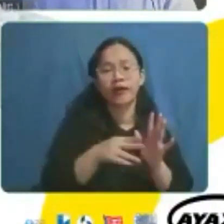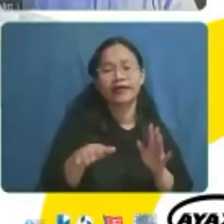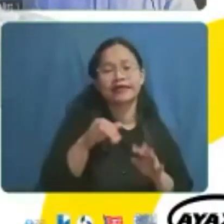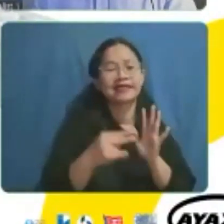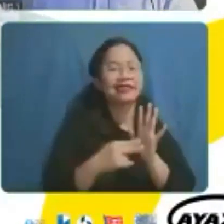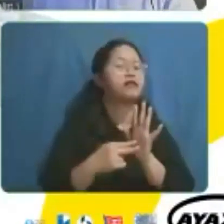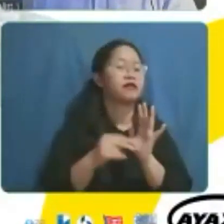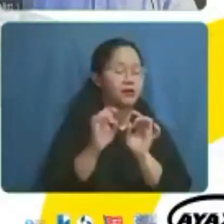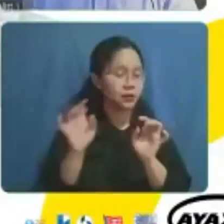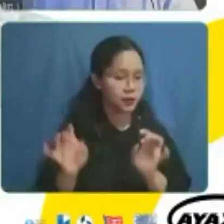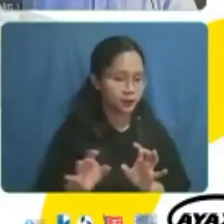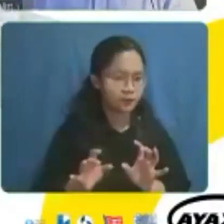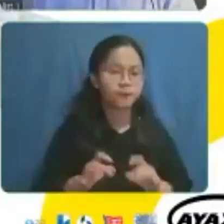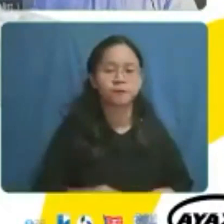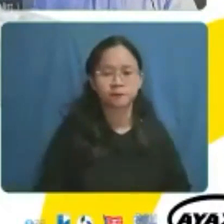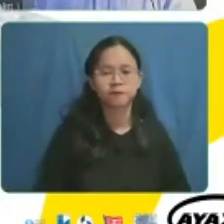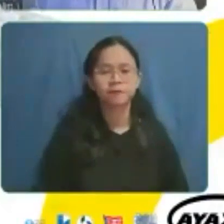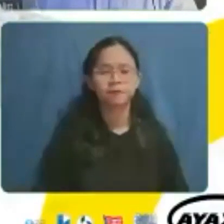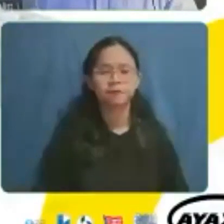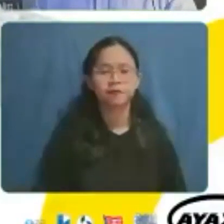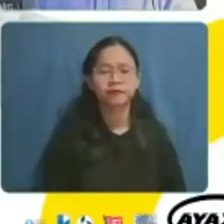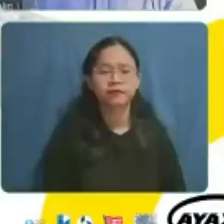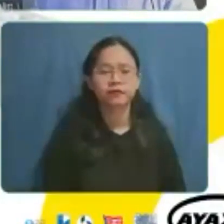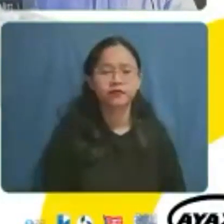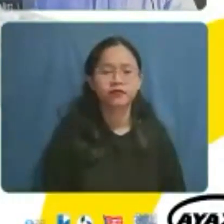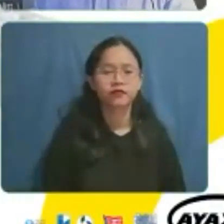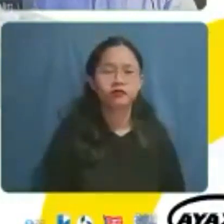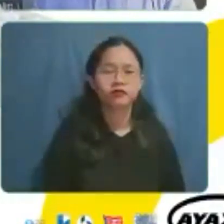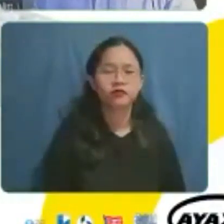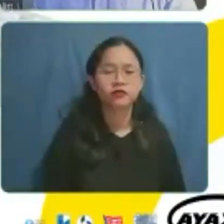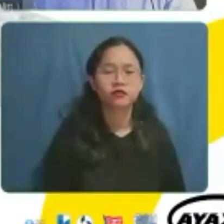could consider things like viruses,